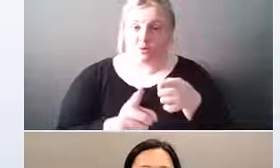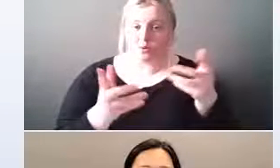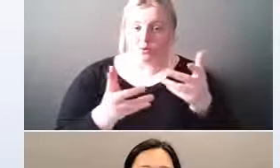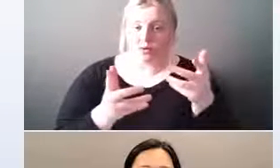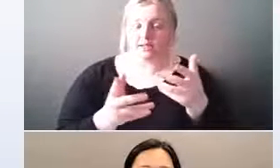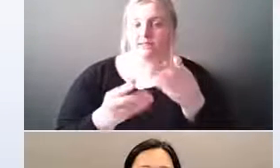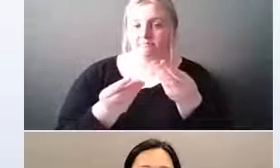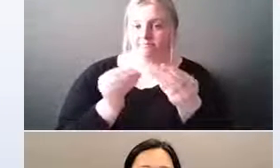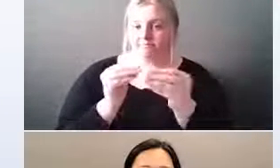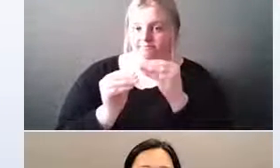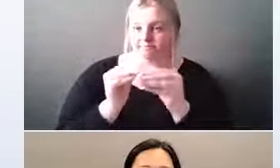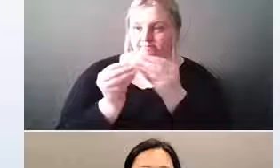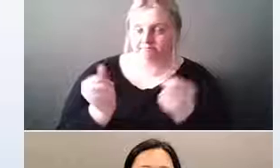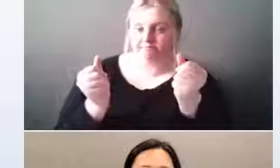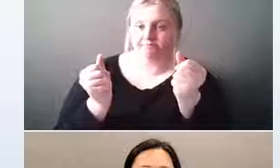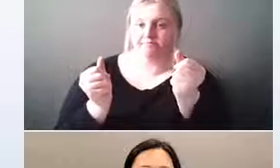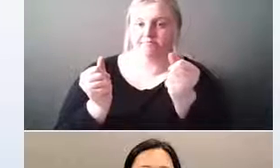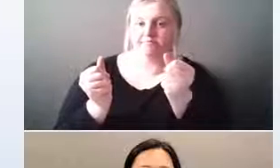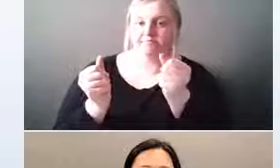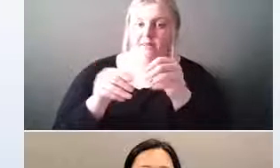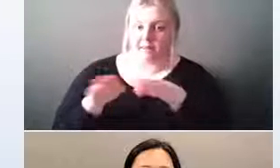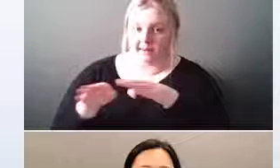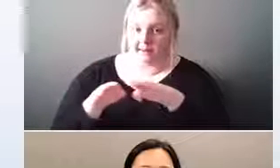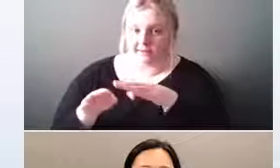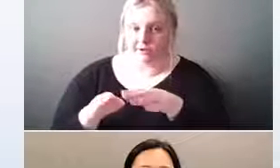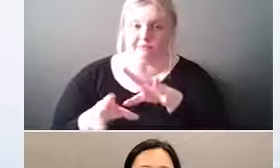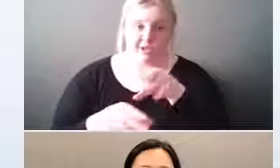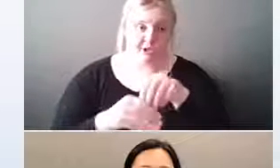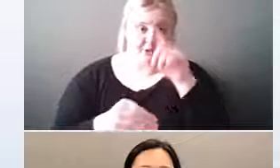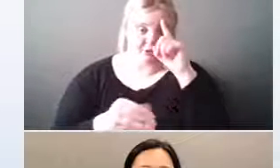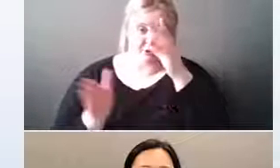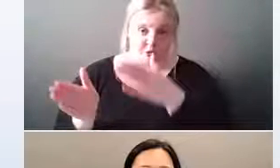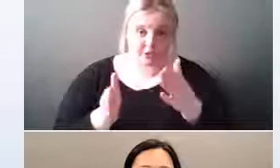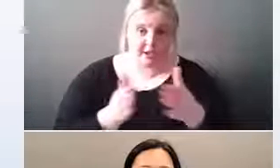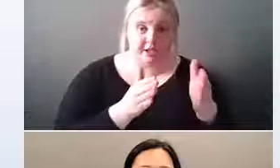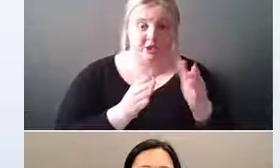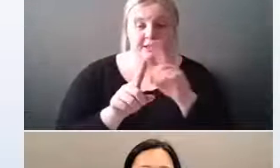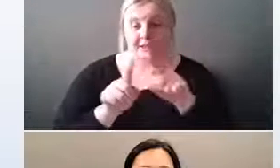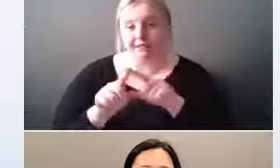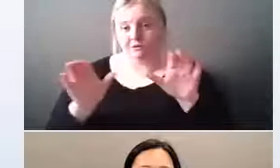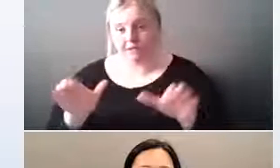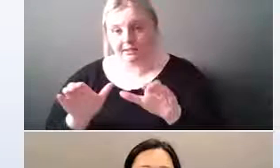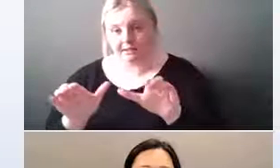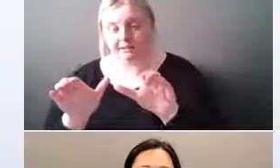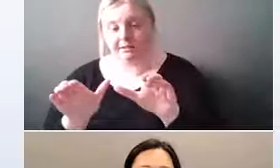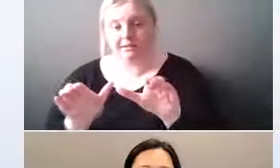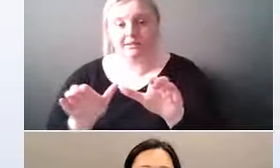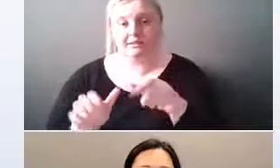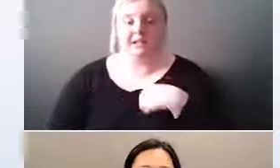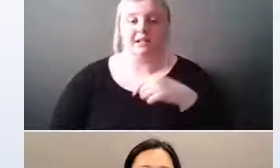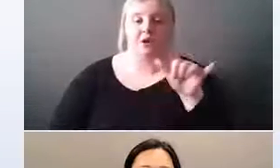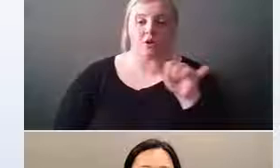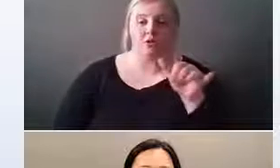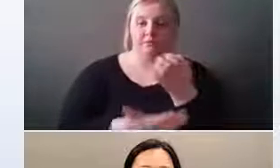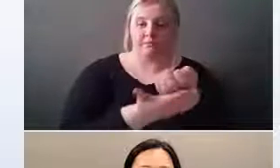between older adults. It includes strategies and activities. And as I had said earlier, it's evidence-based. So it's based